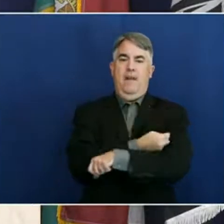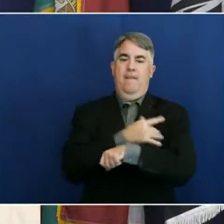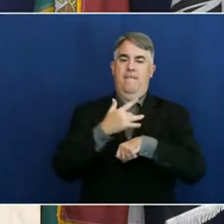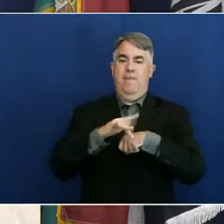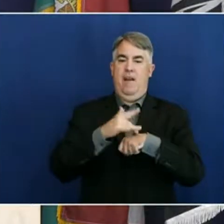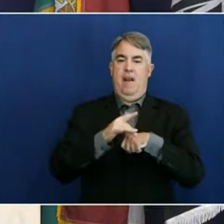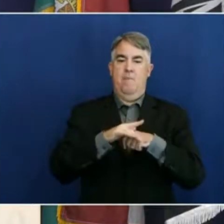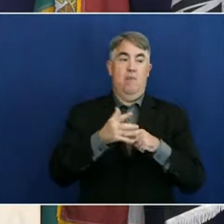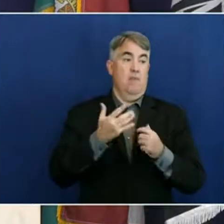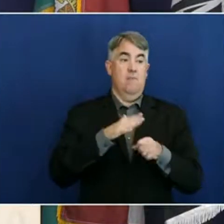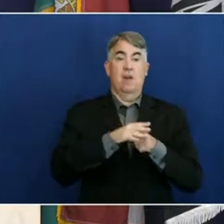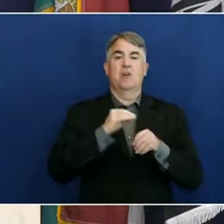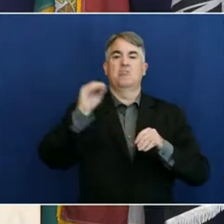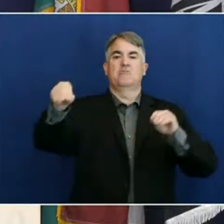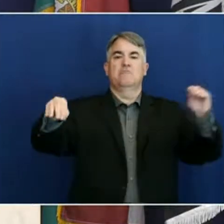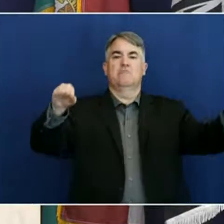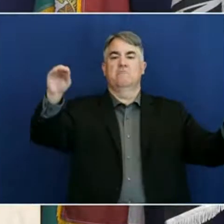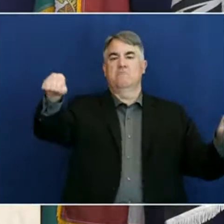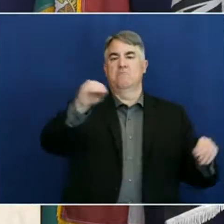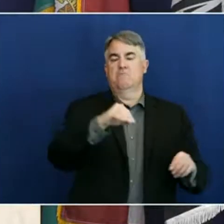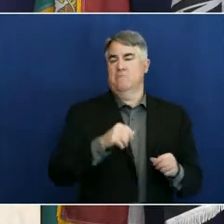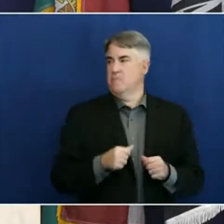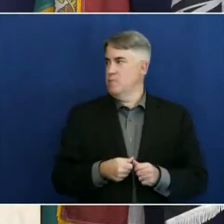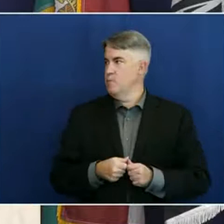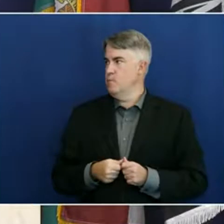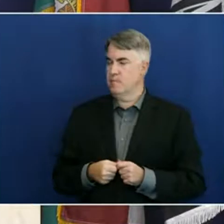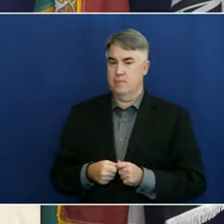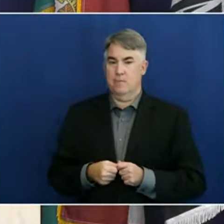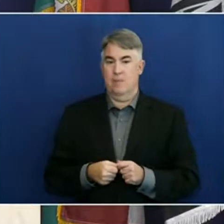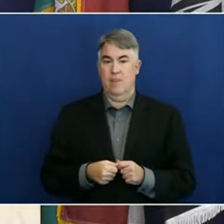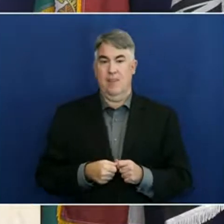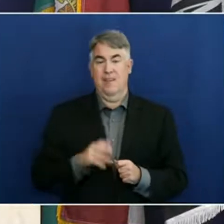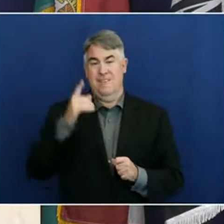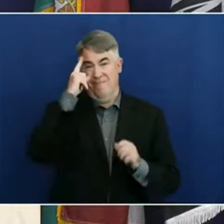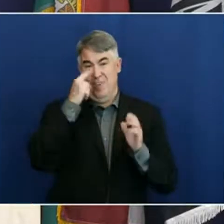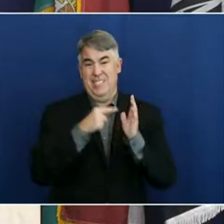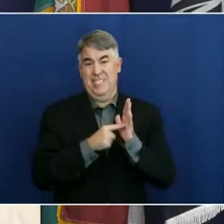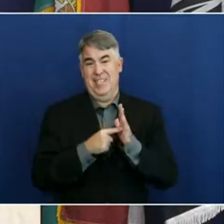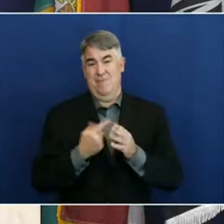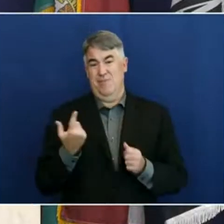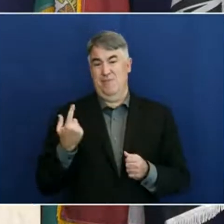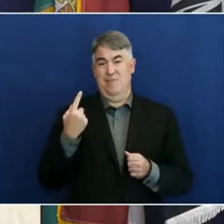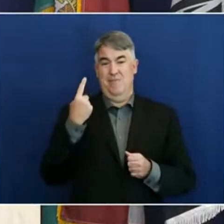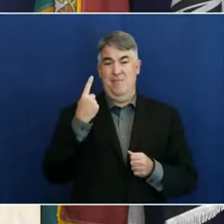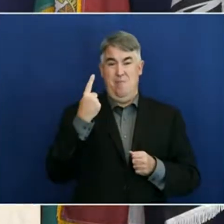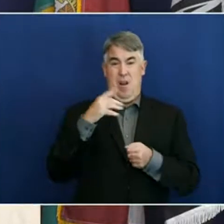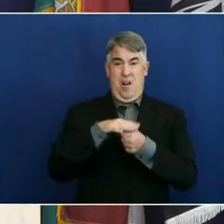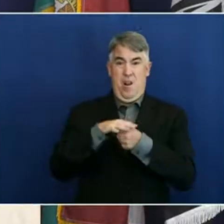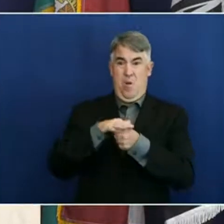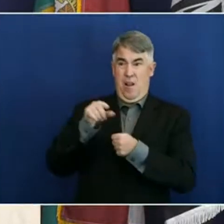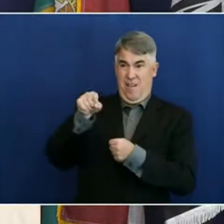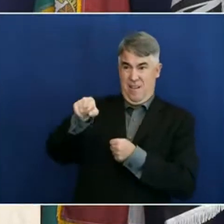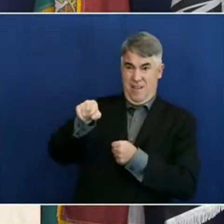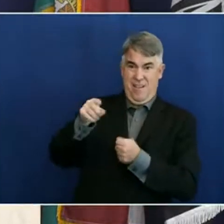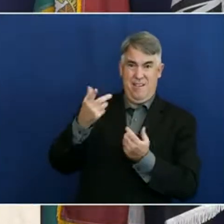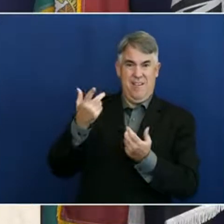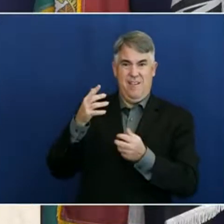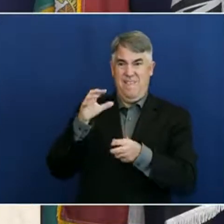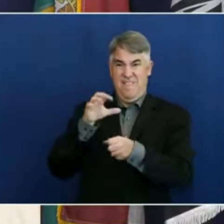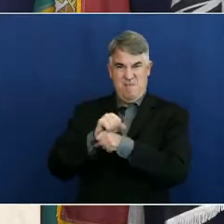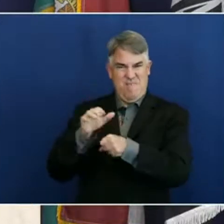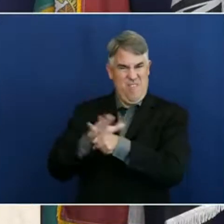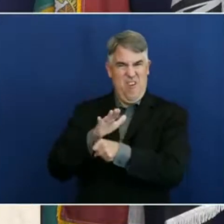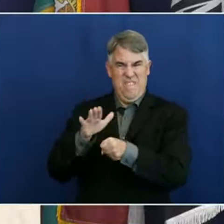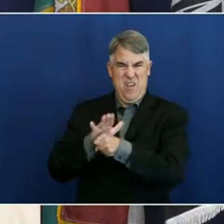have appointments get those doses. If one location is really filling all of their appointments and they think they could do more, it would be easy enough